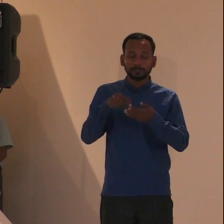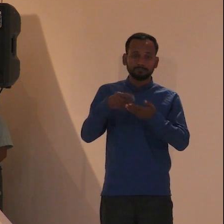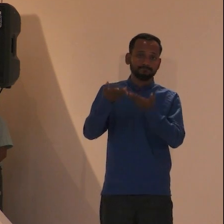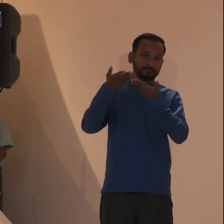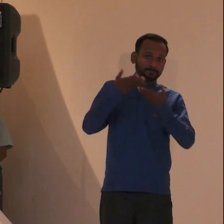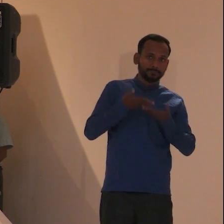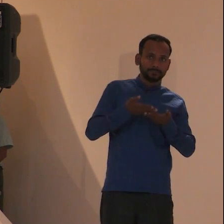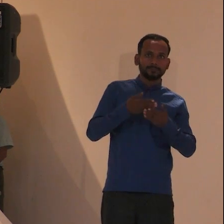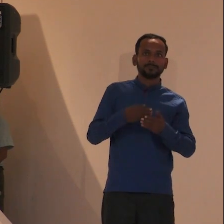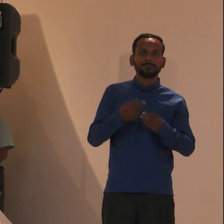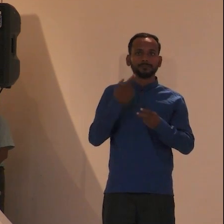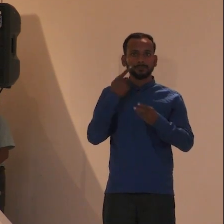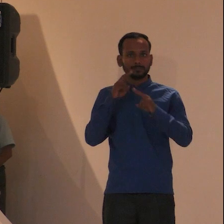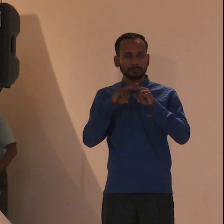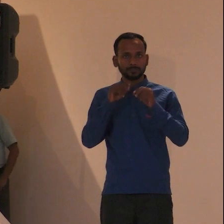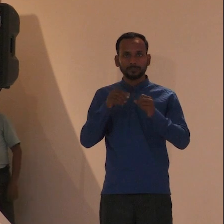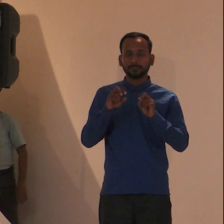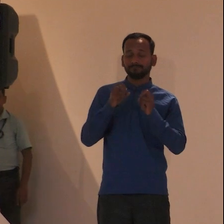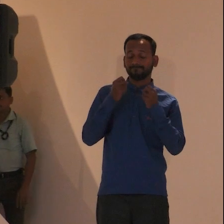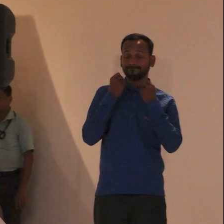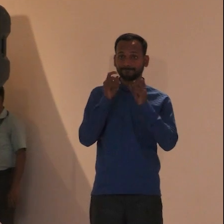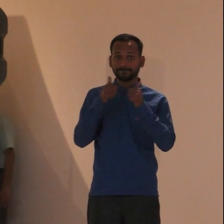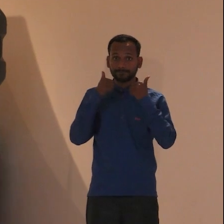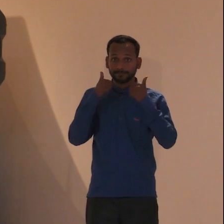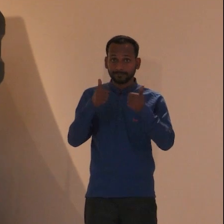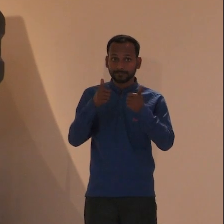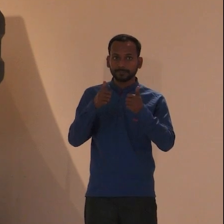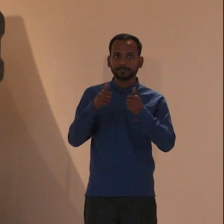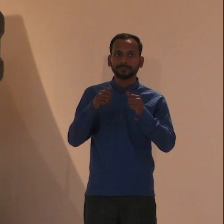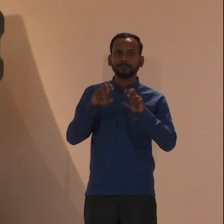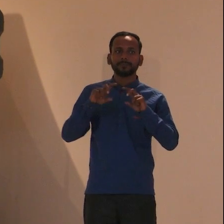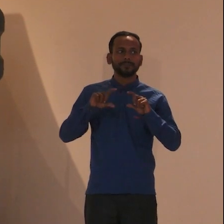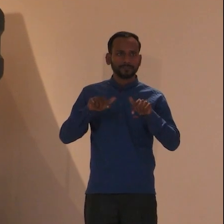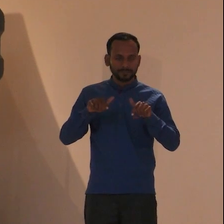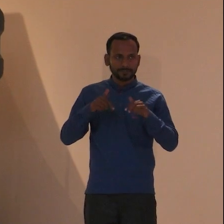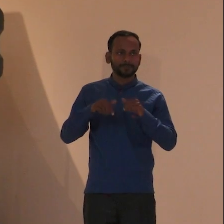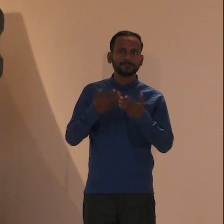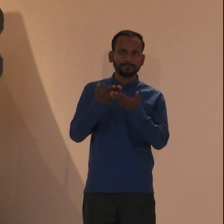me to be part of this beautiful conference, so well organized, I must say it before we end.